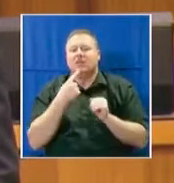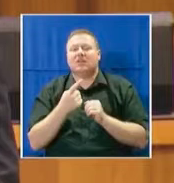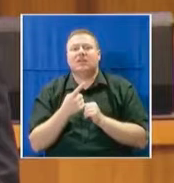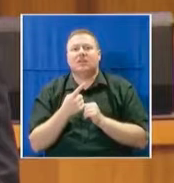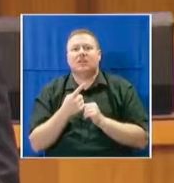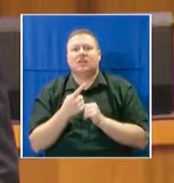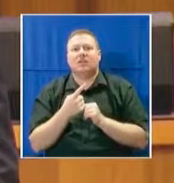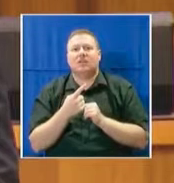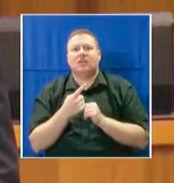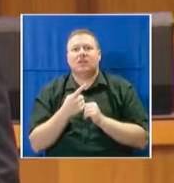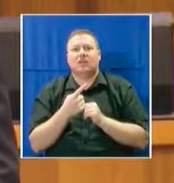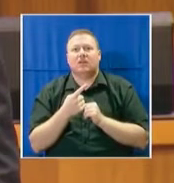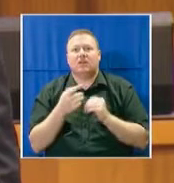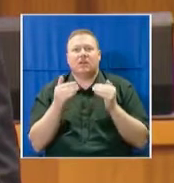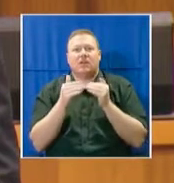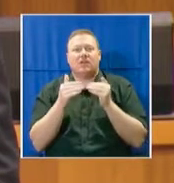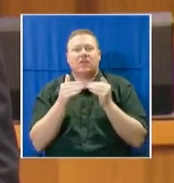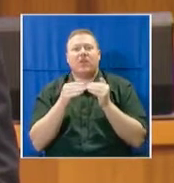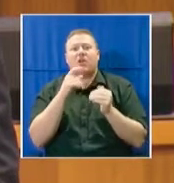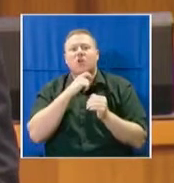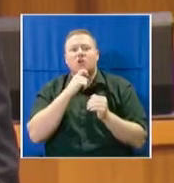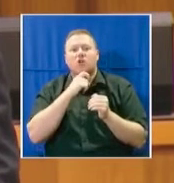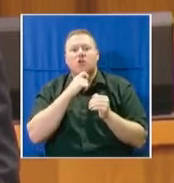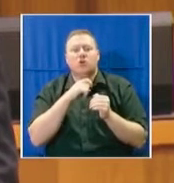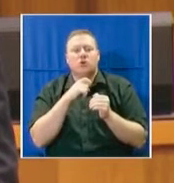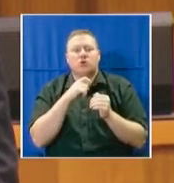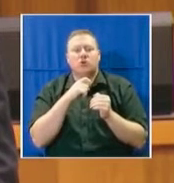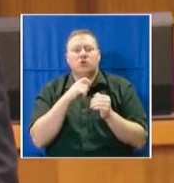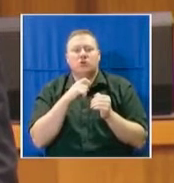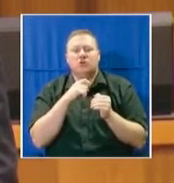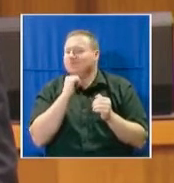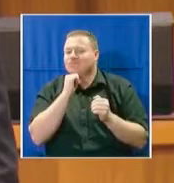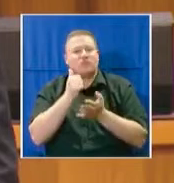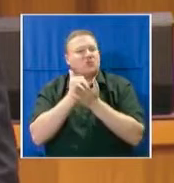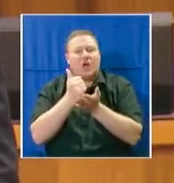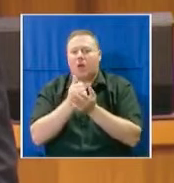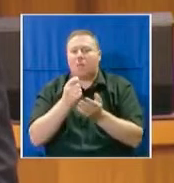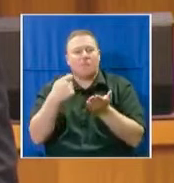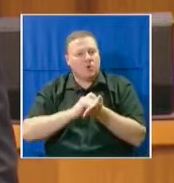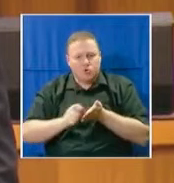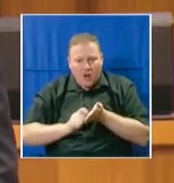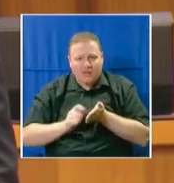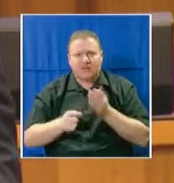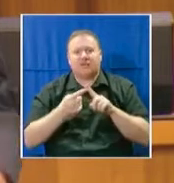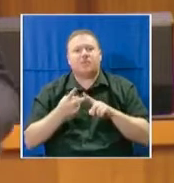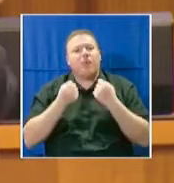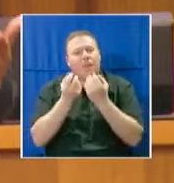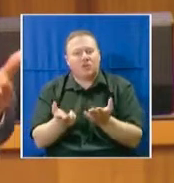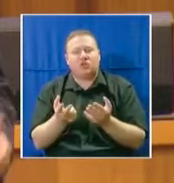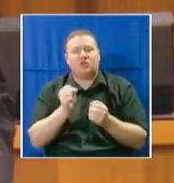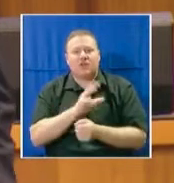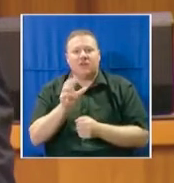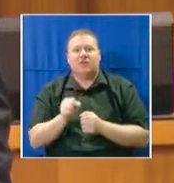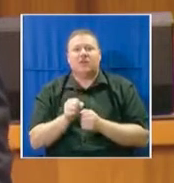provisions will be extremely catastrophic for the authors and publishers in South Africa, and that foreign investors will no longer